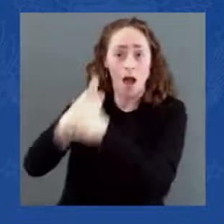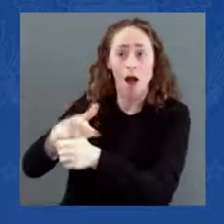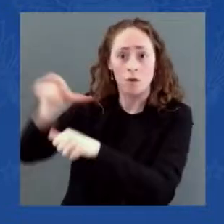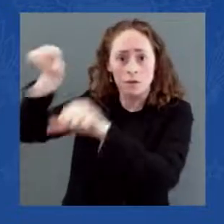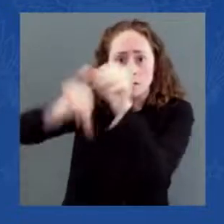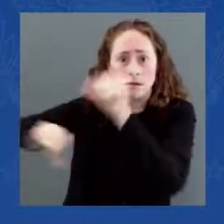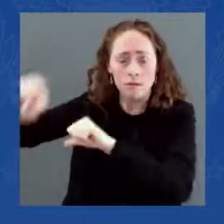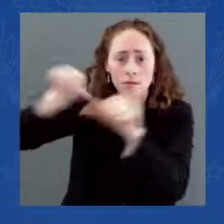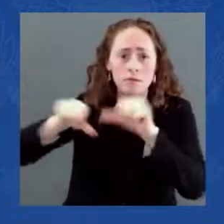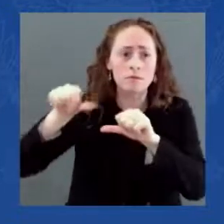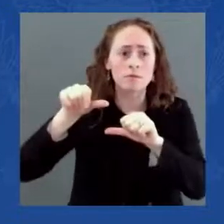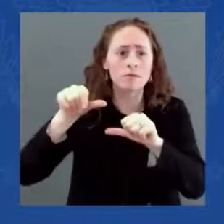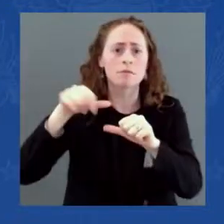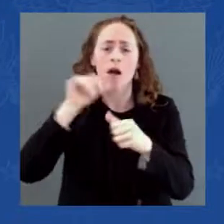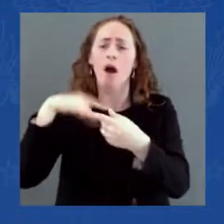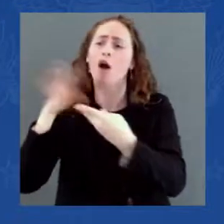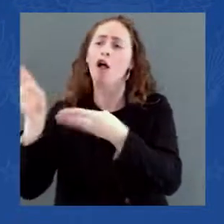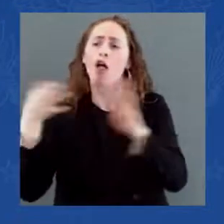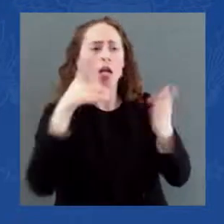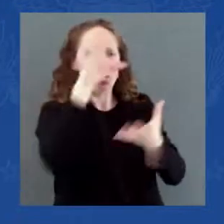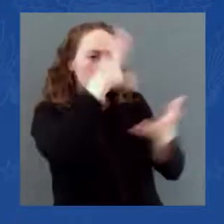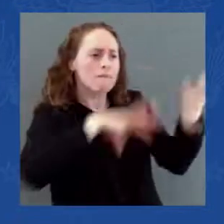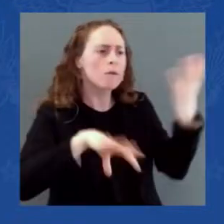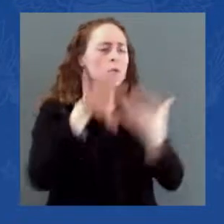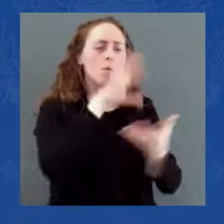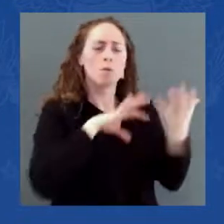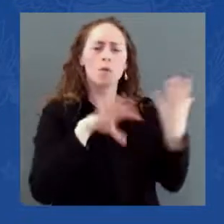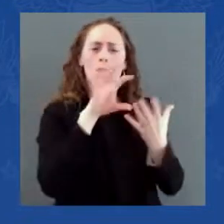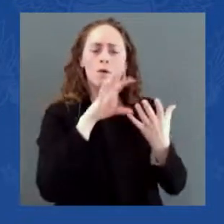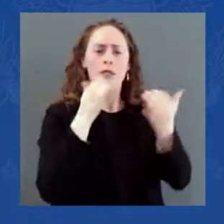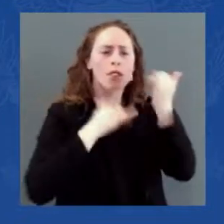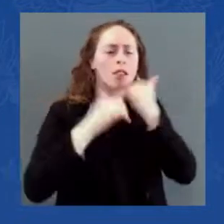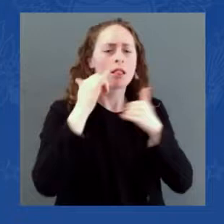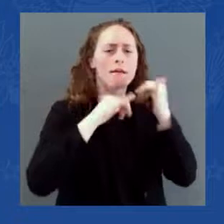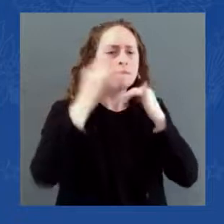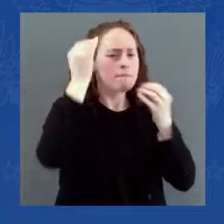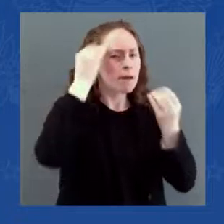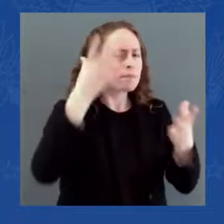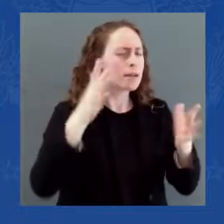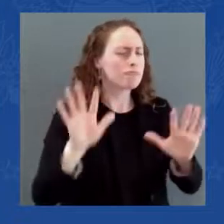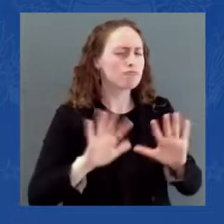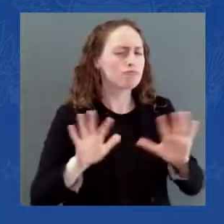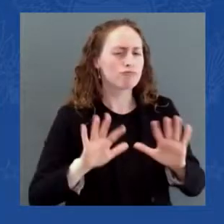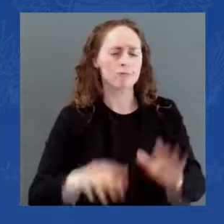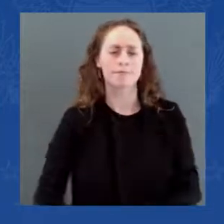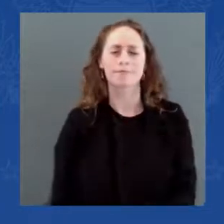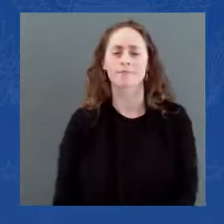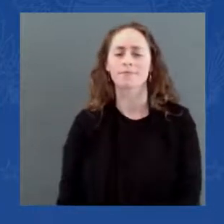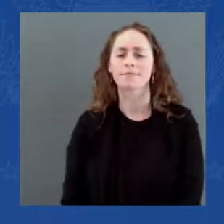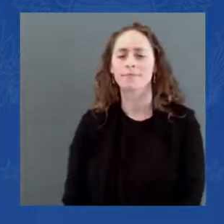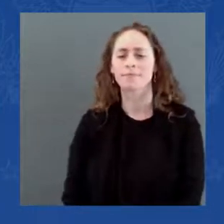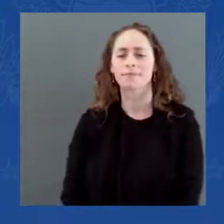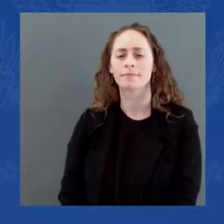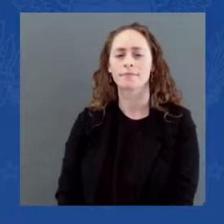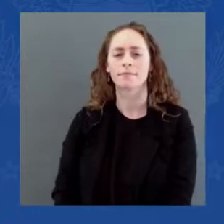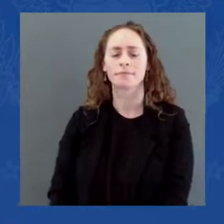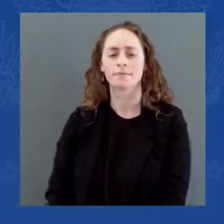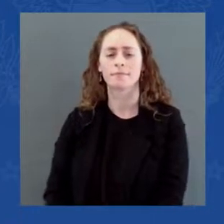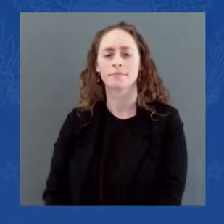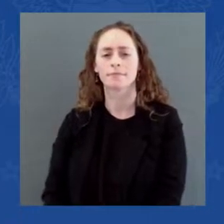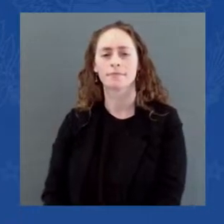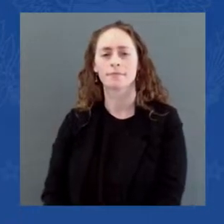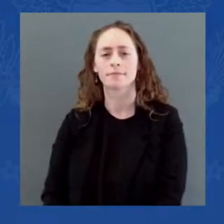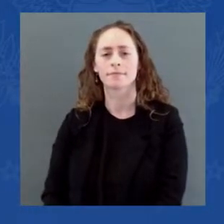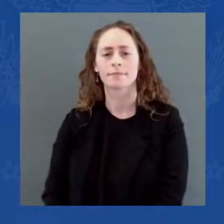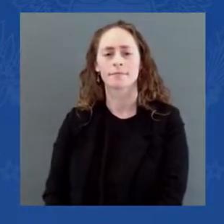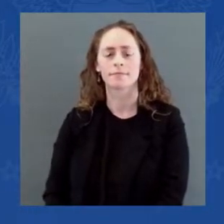As a result, we entered this winter from a position of strength compared to where America was last winter. Last